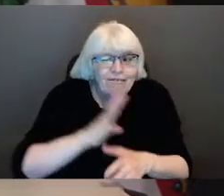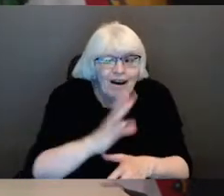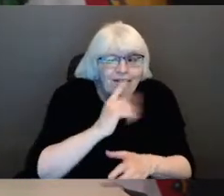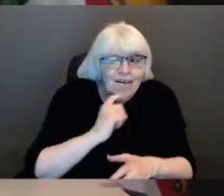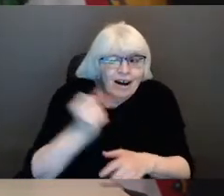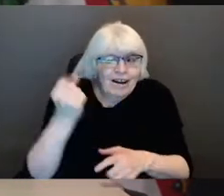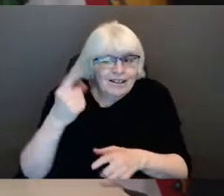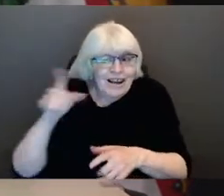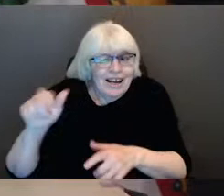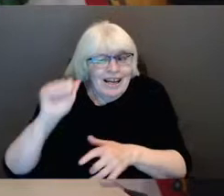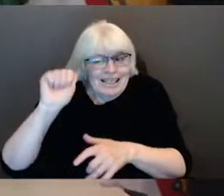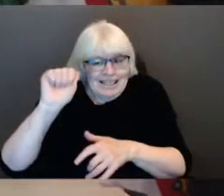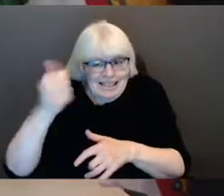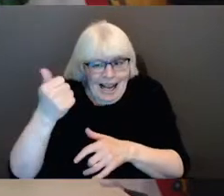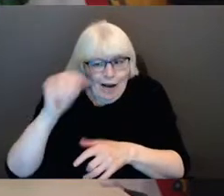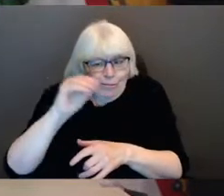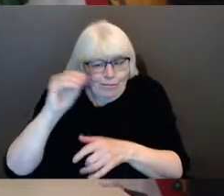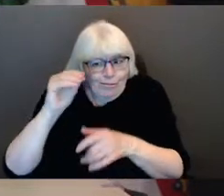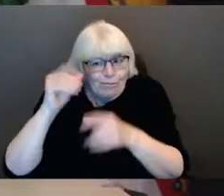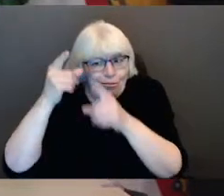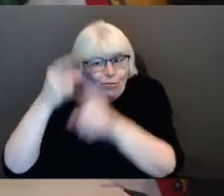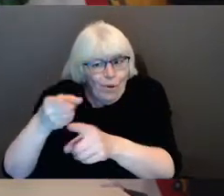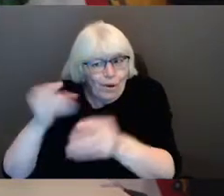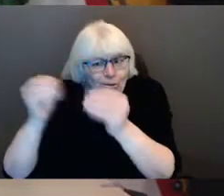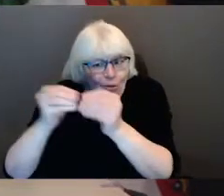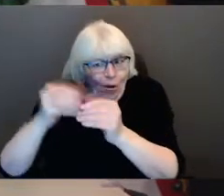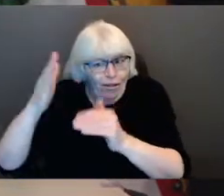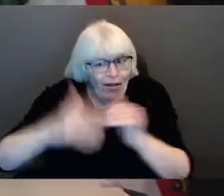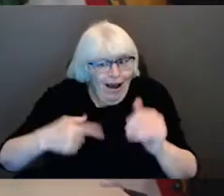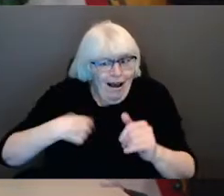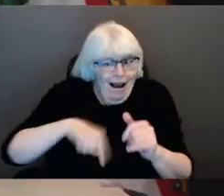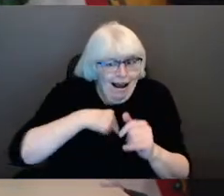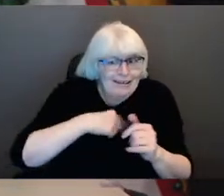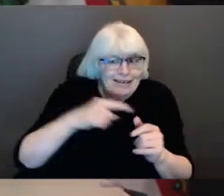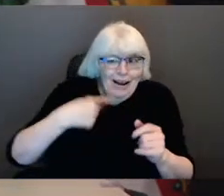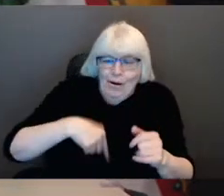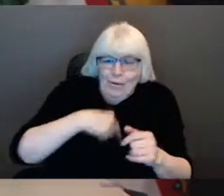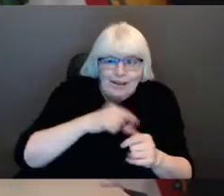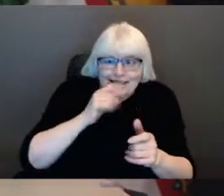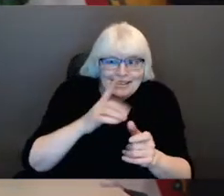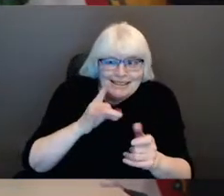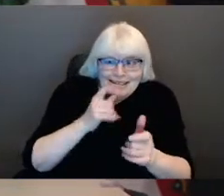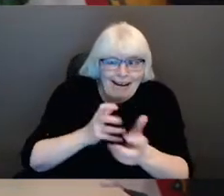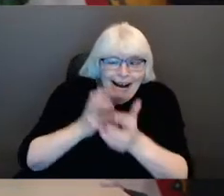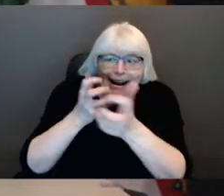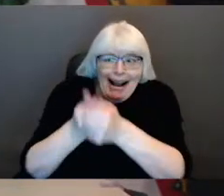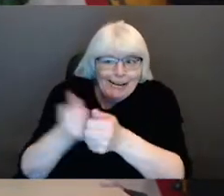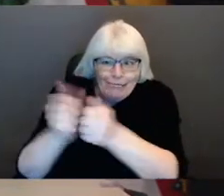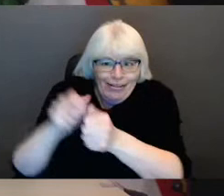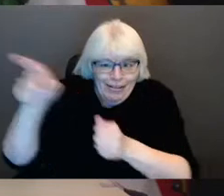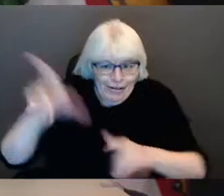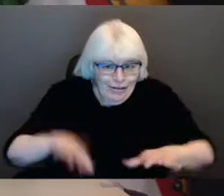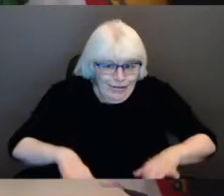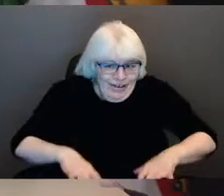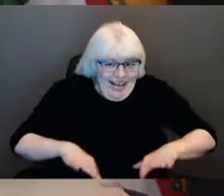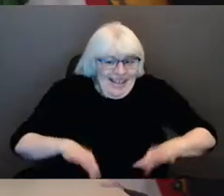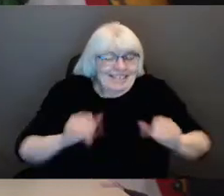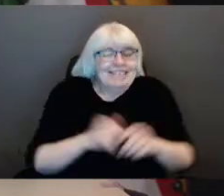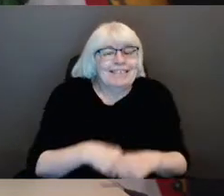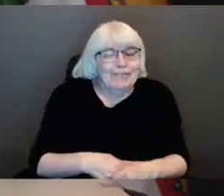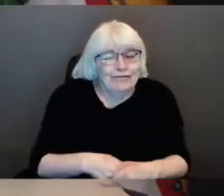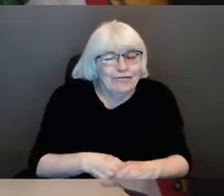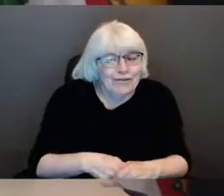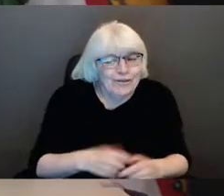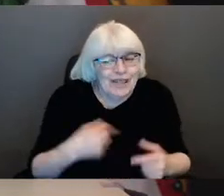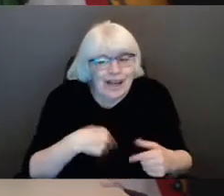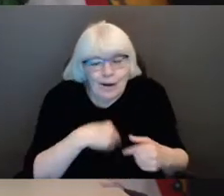have to figure out how we can catch up as quickly and look at, some of the things that we can do in that regard. But, I